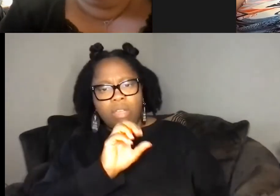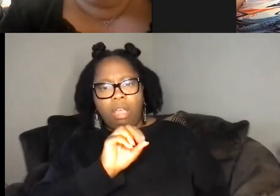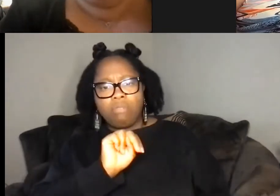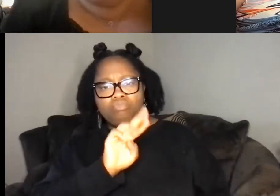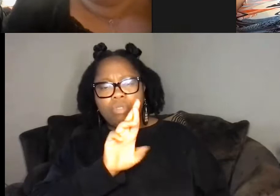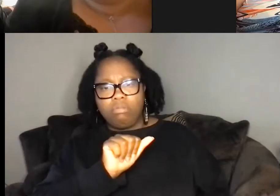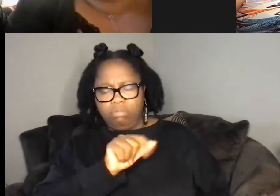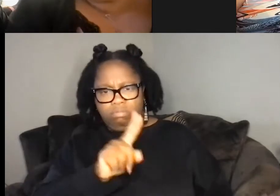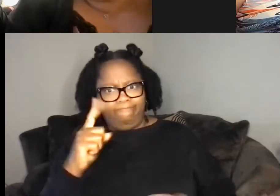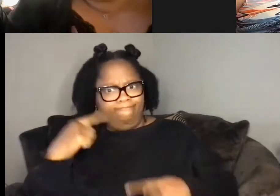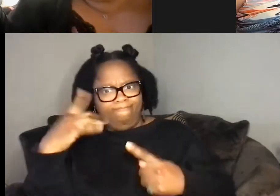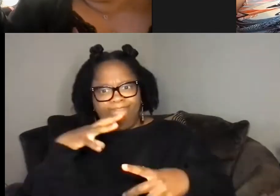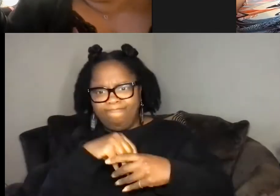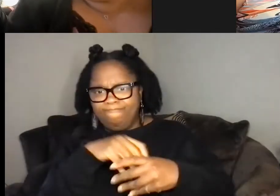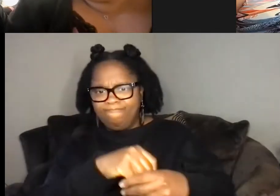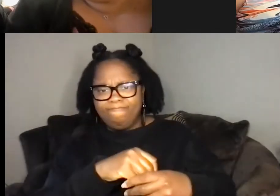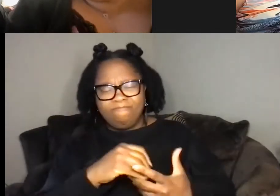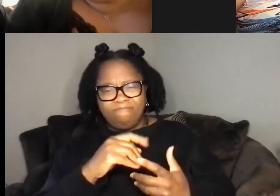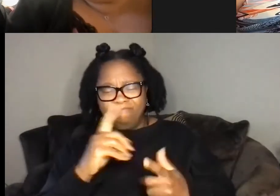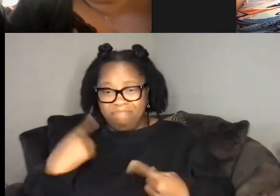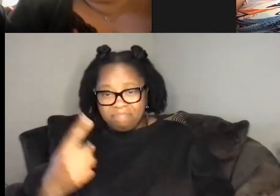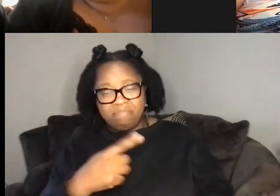early days of Flair?